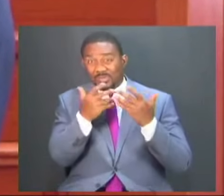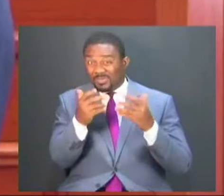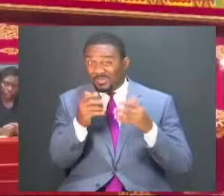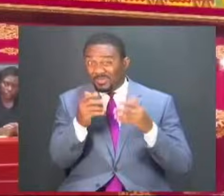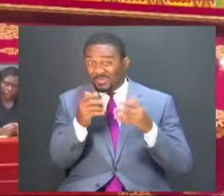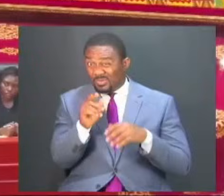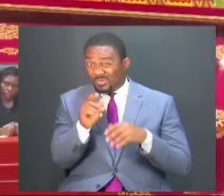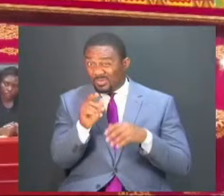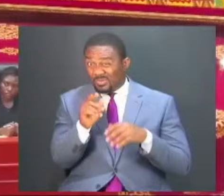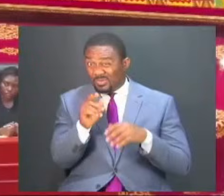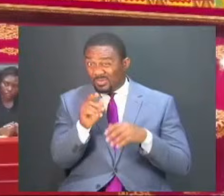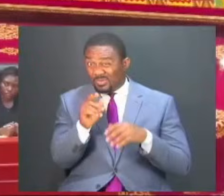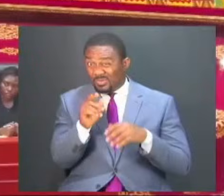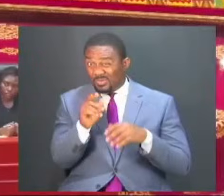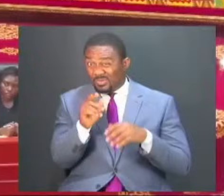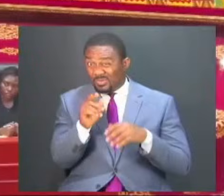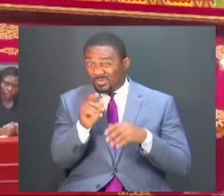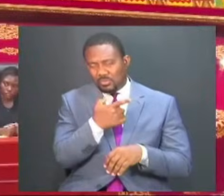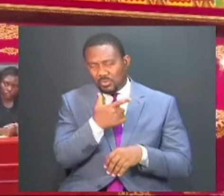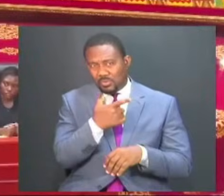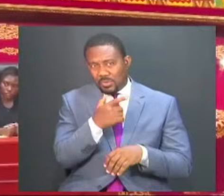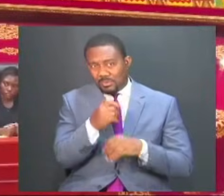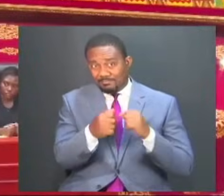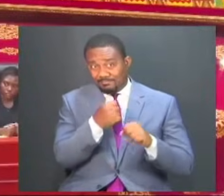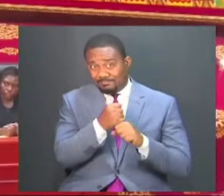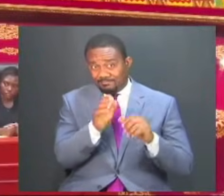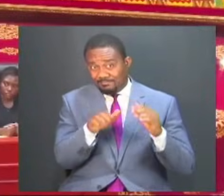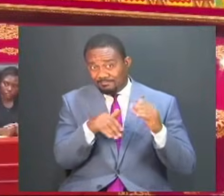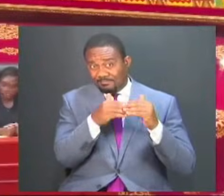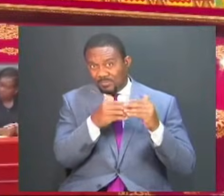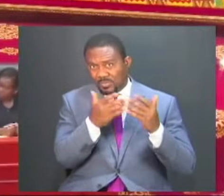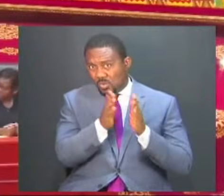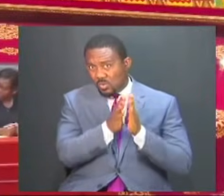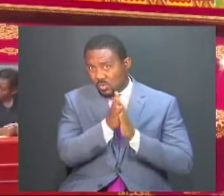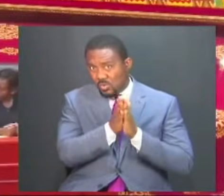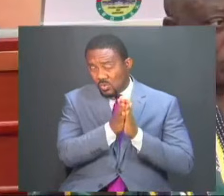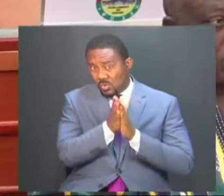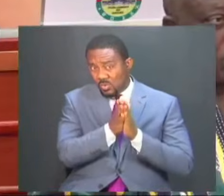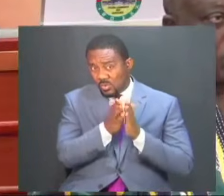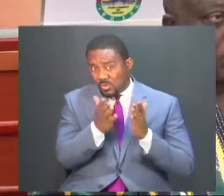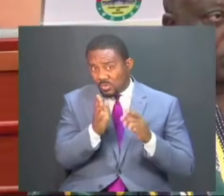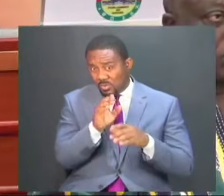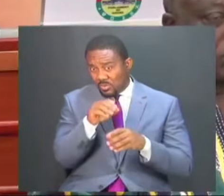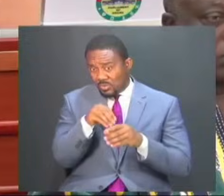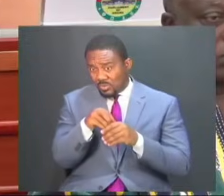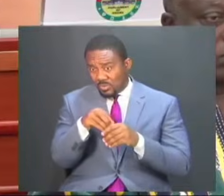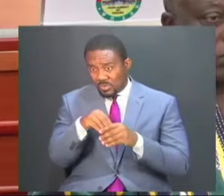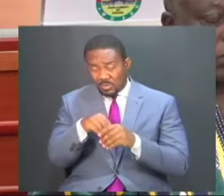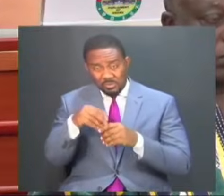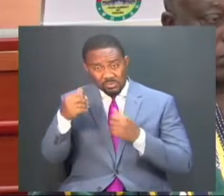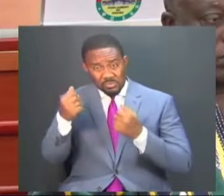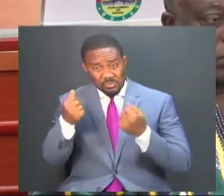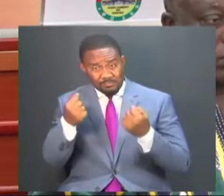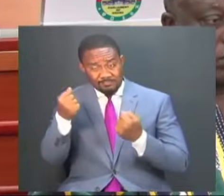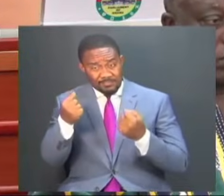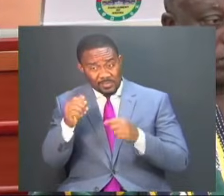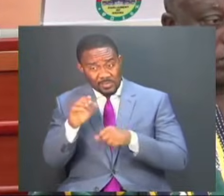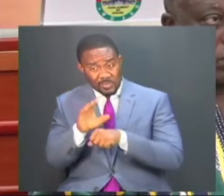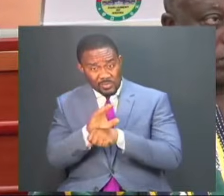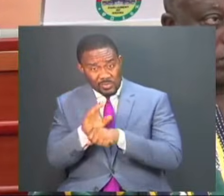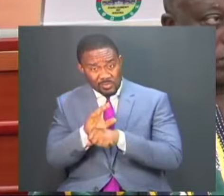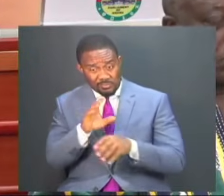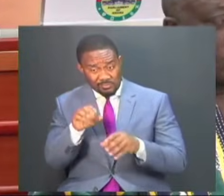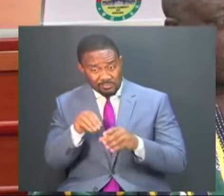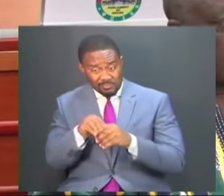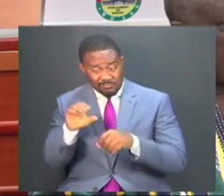to 21 years, those who are interested in having employment in the transport sector. All this